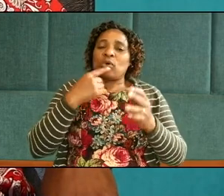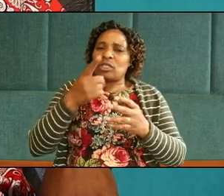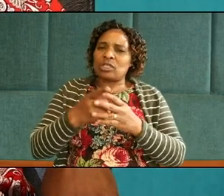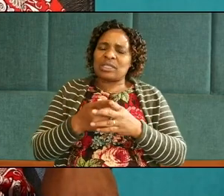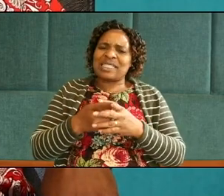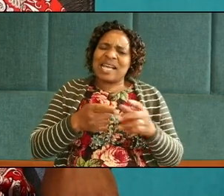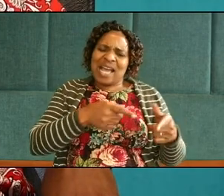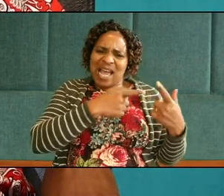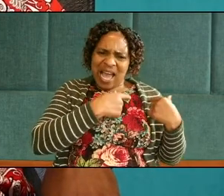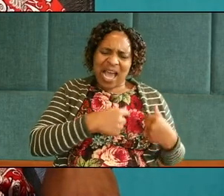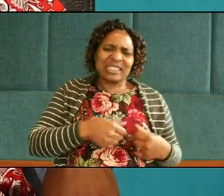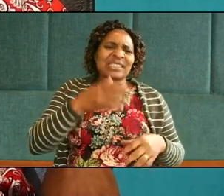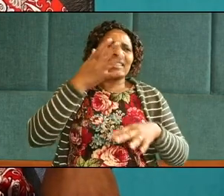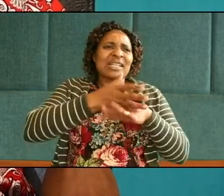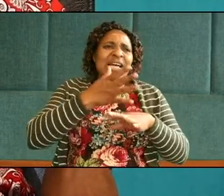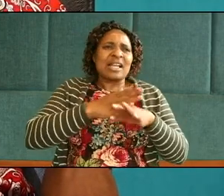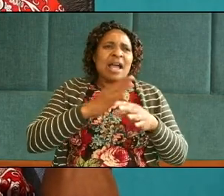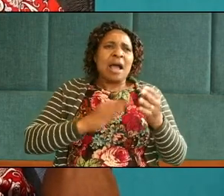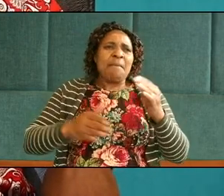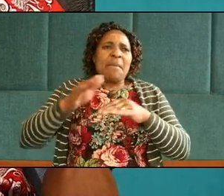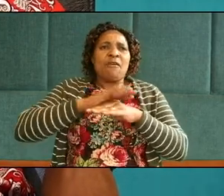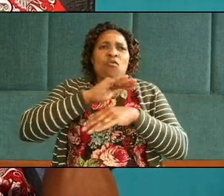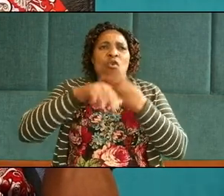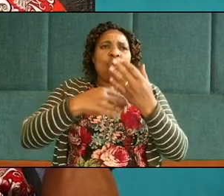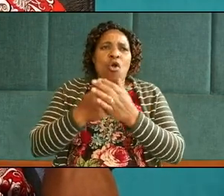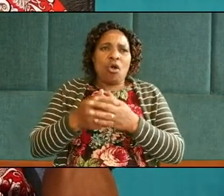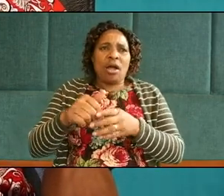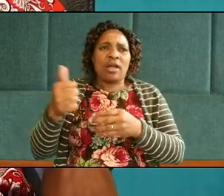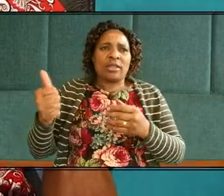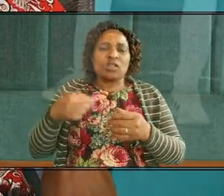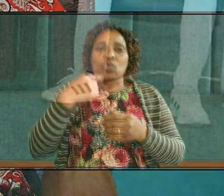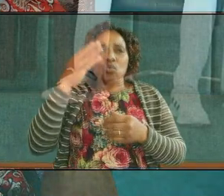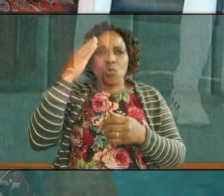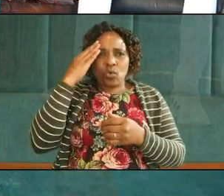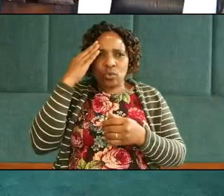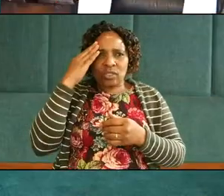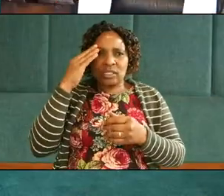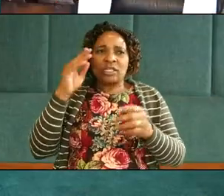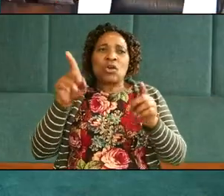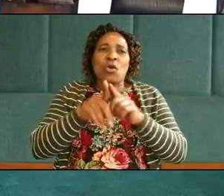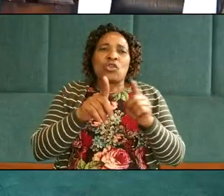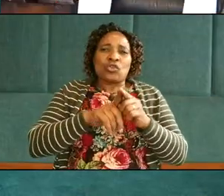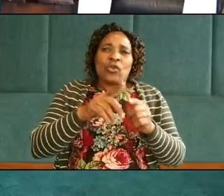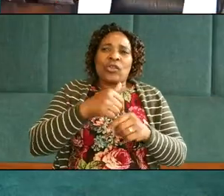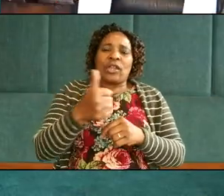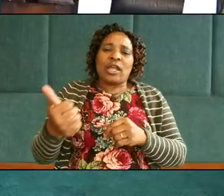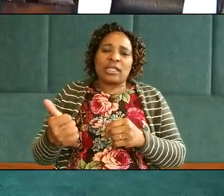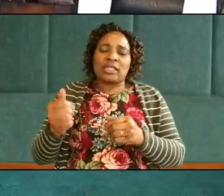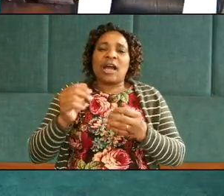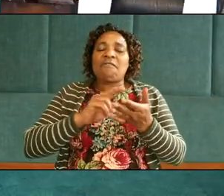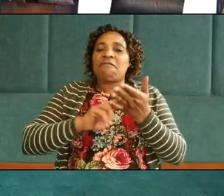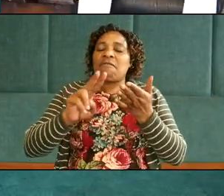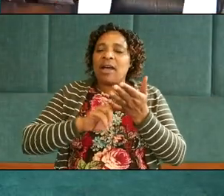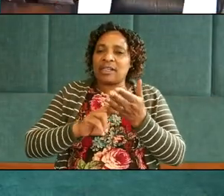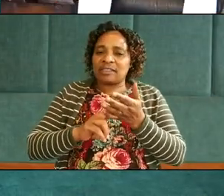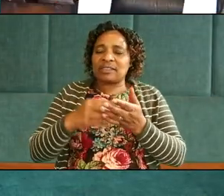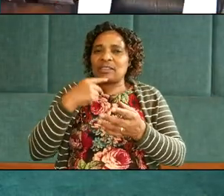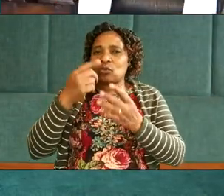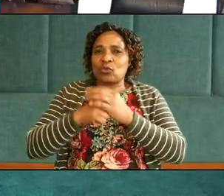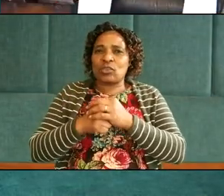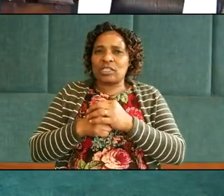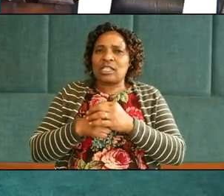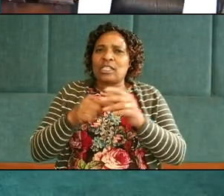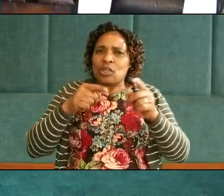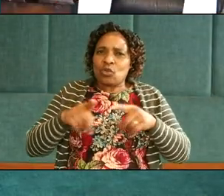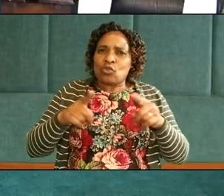is deceitful above all else. Who else can know it? You know? There's also a verse that says the love of money is the root of all evil.